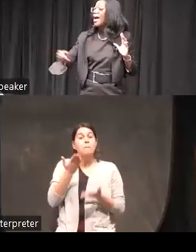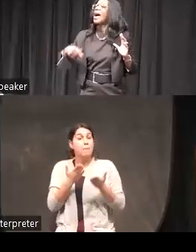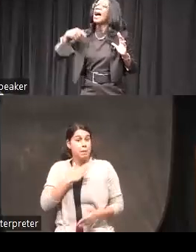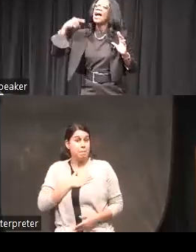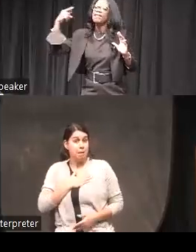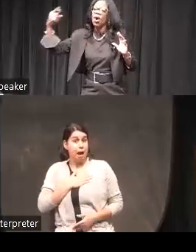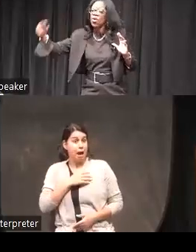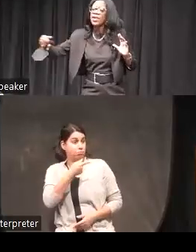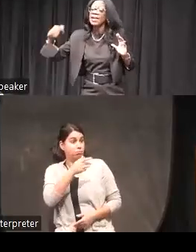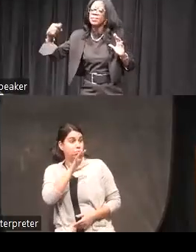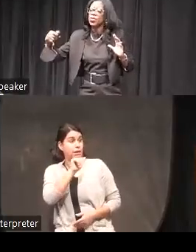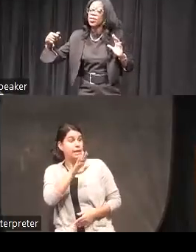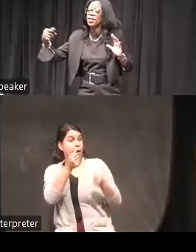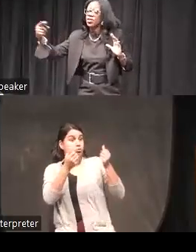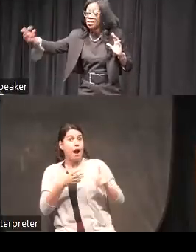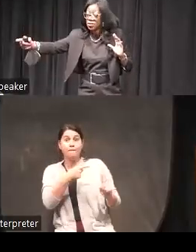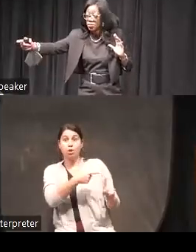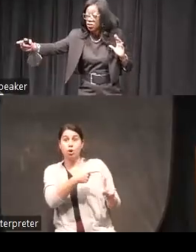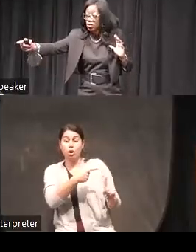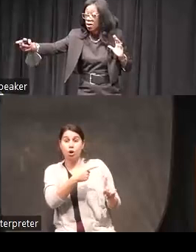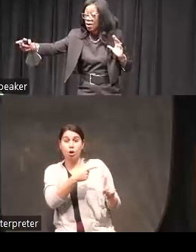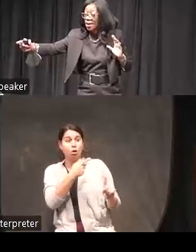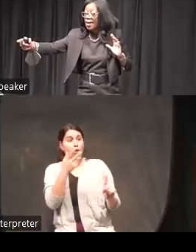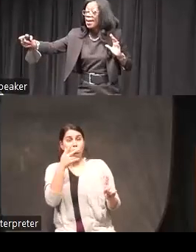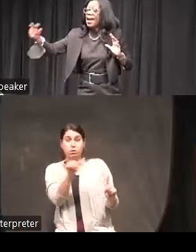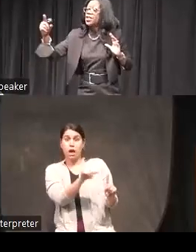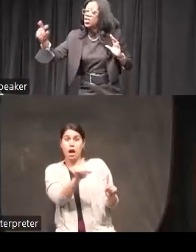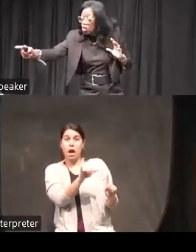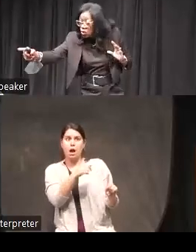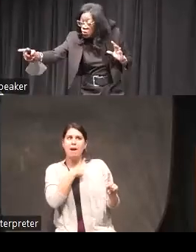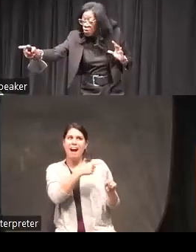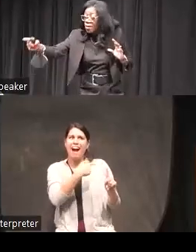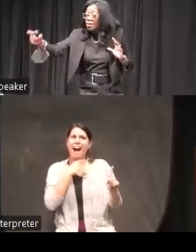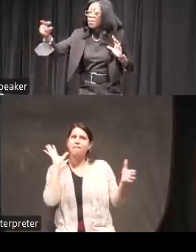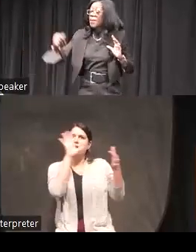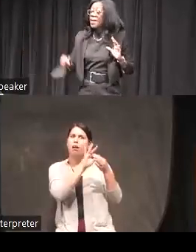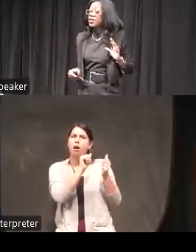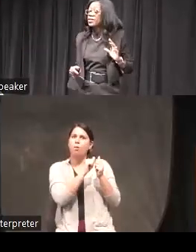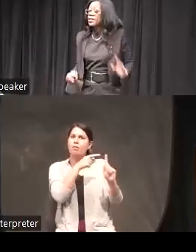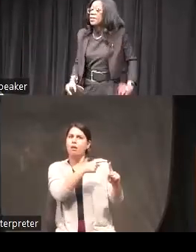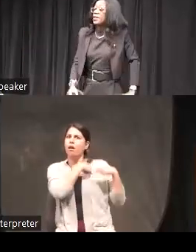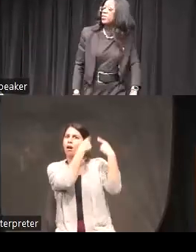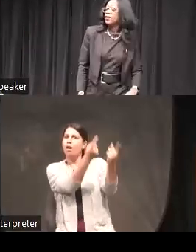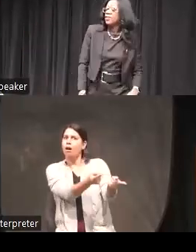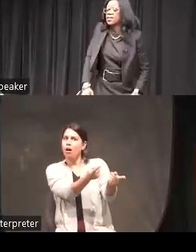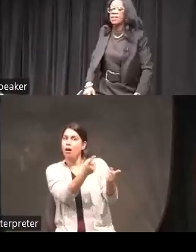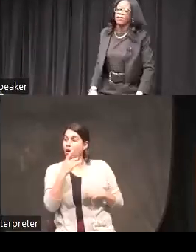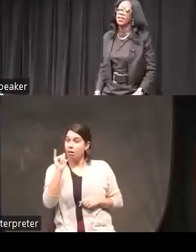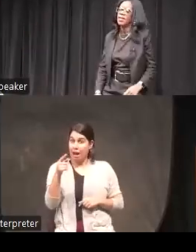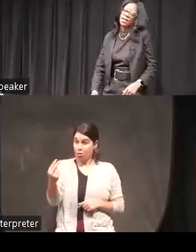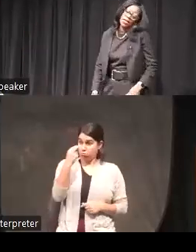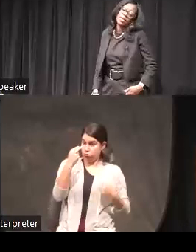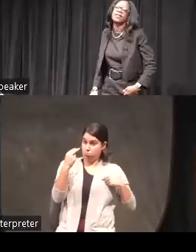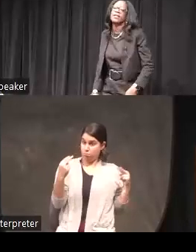driver, I have already got some stored knowledge that tells me who you are. And you, my patient, sit there and your sort of